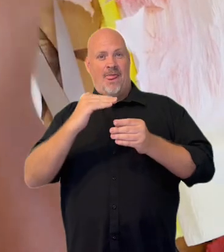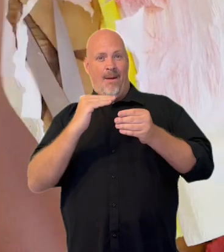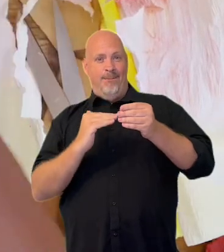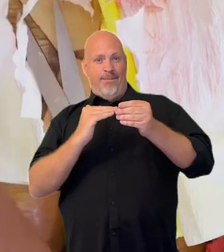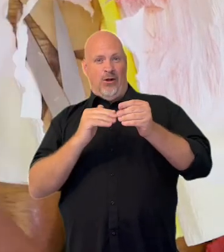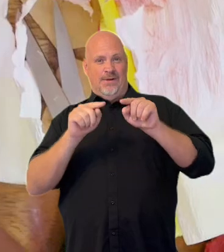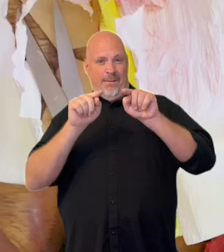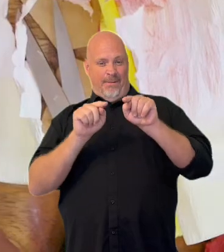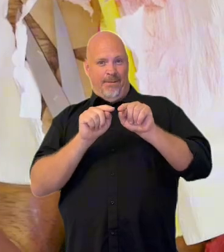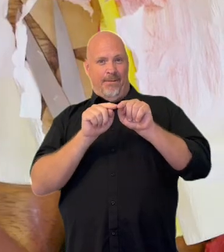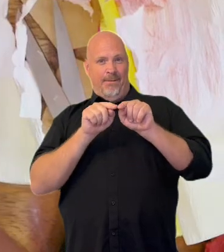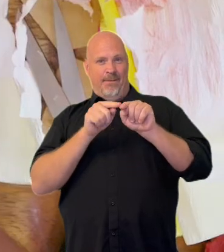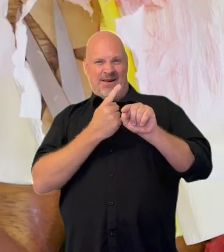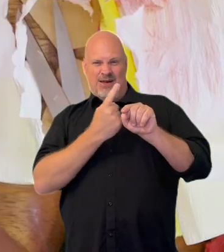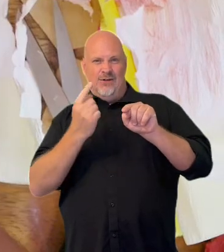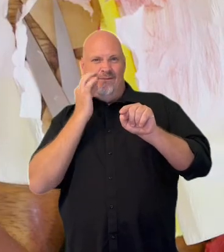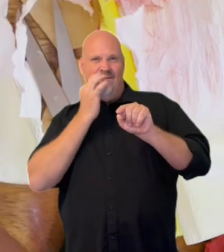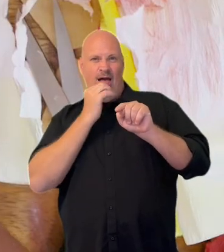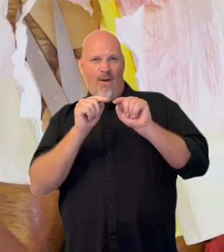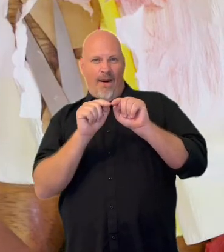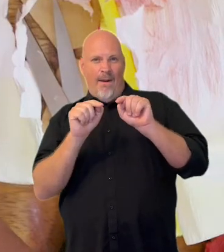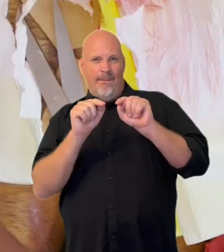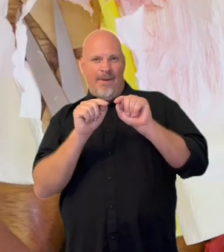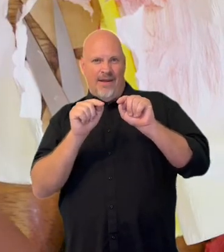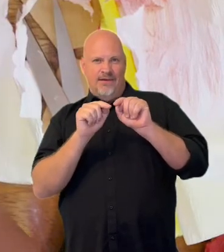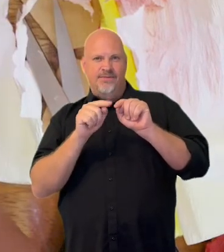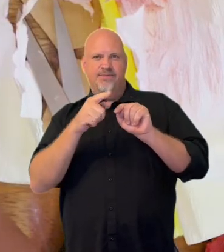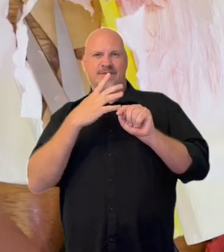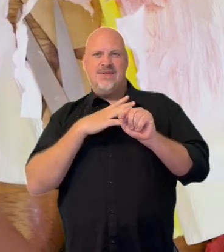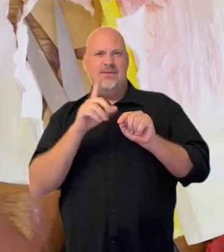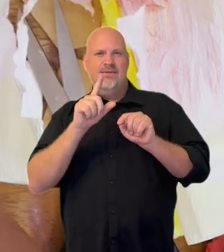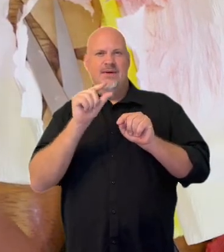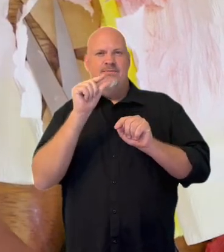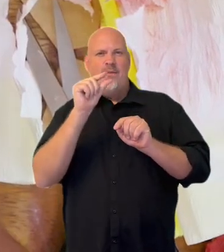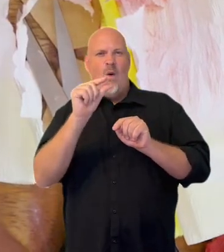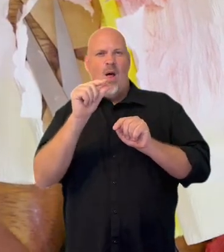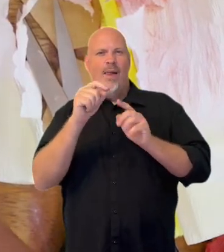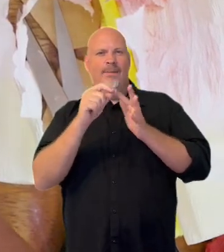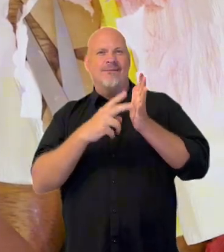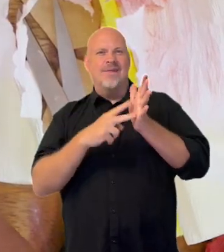them, just like a little bit right at the bottom.